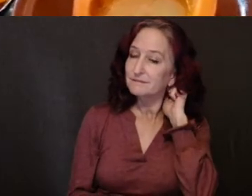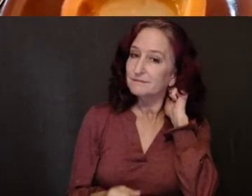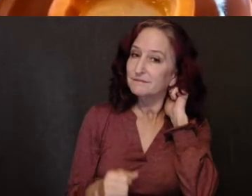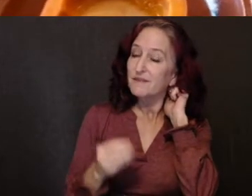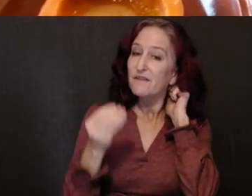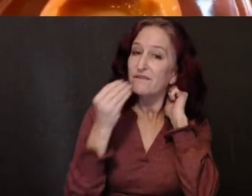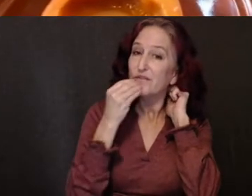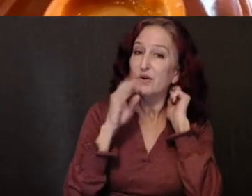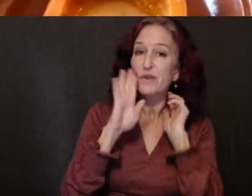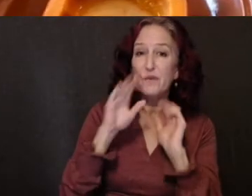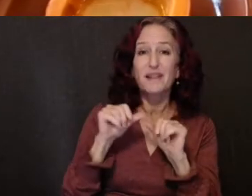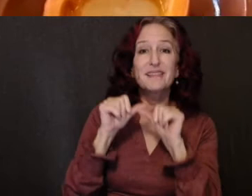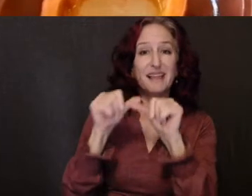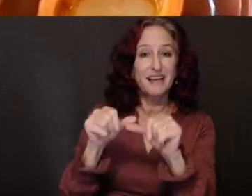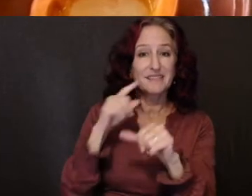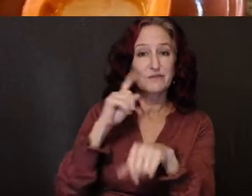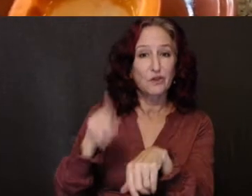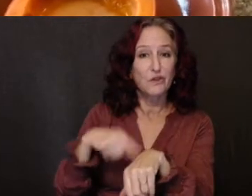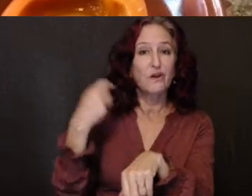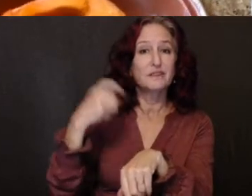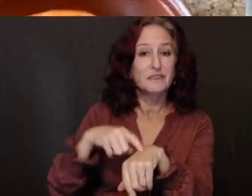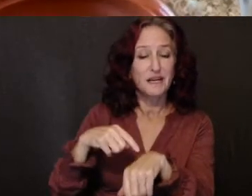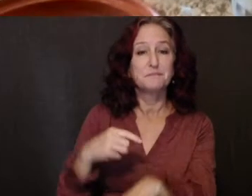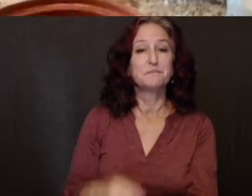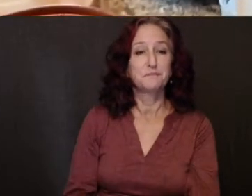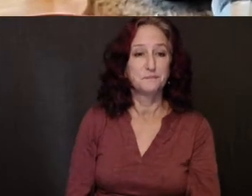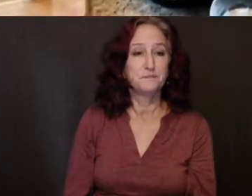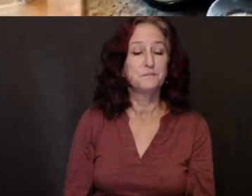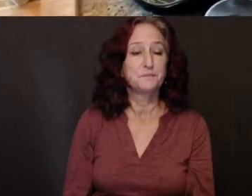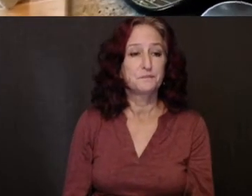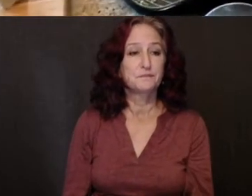that kind of thing. Things that can